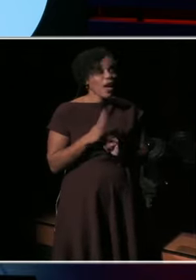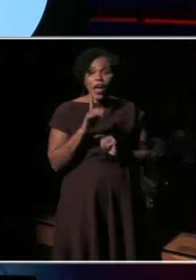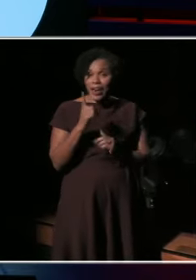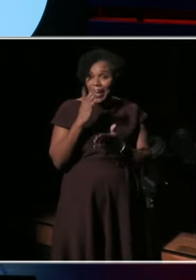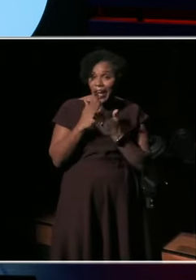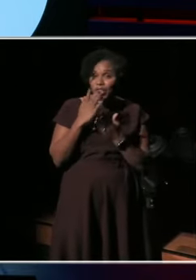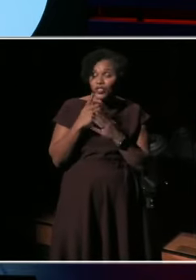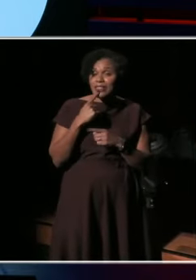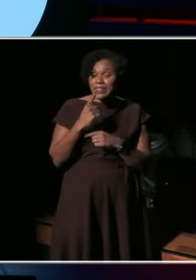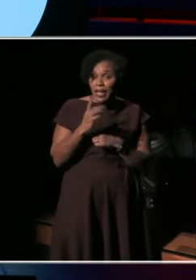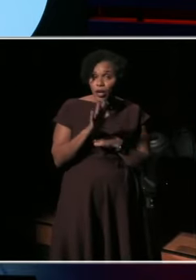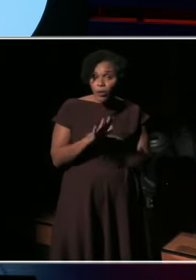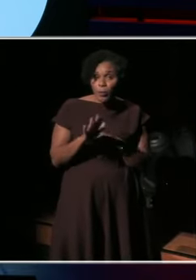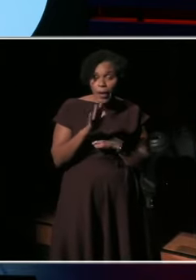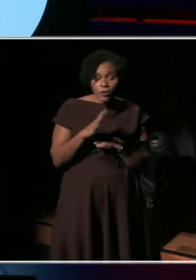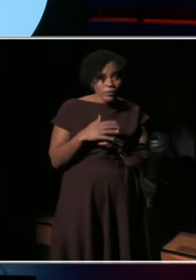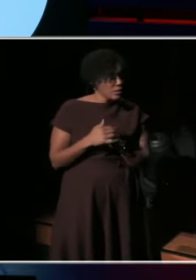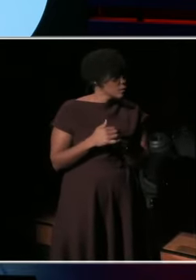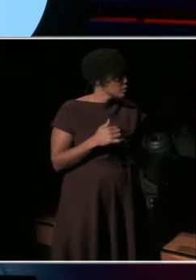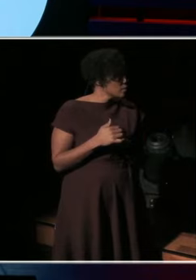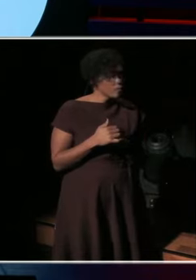90% of the script,